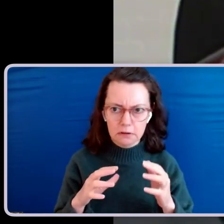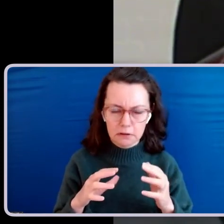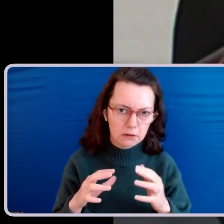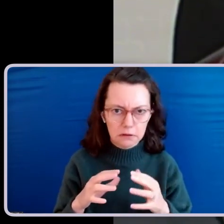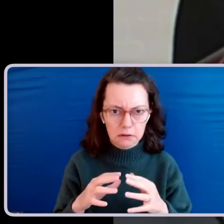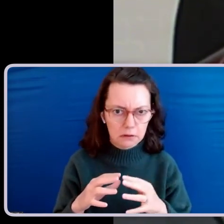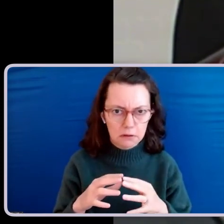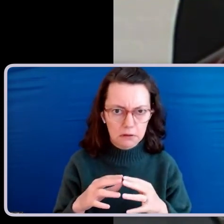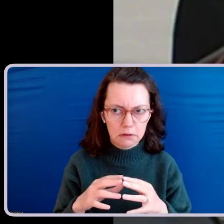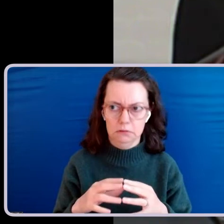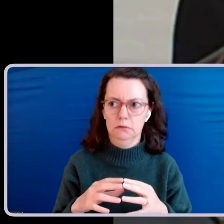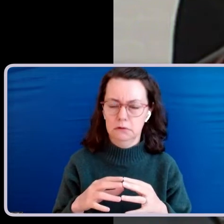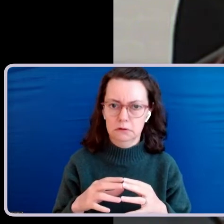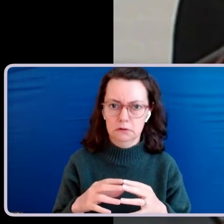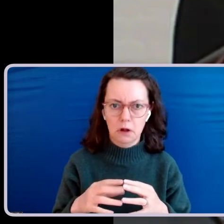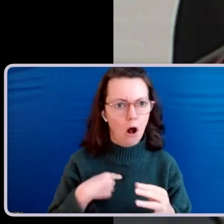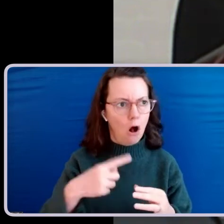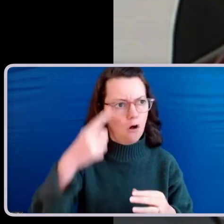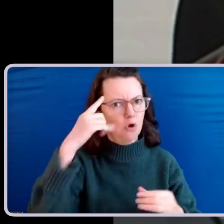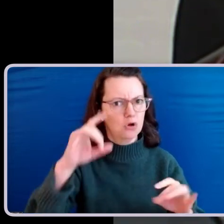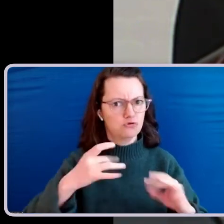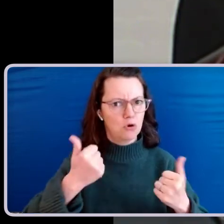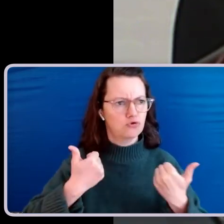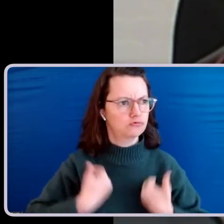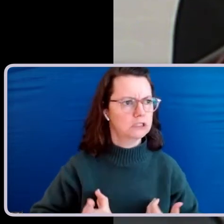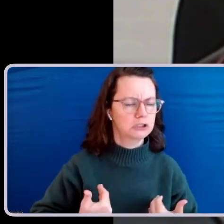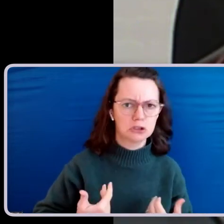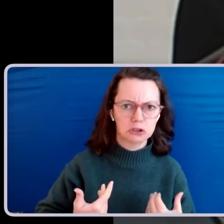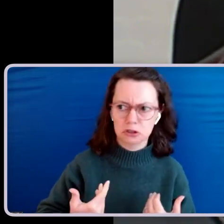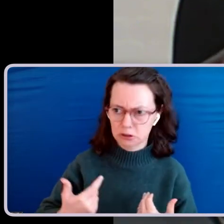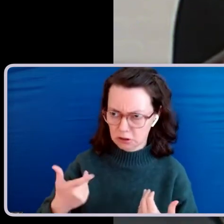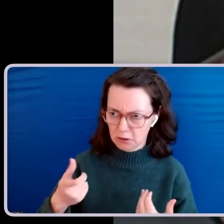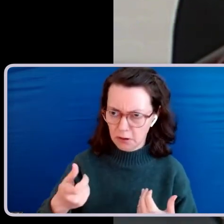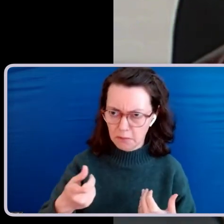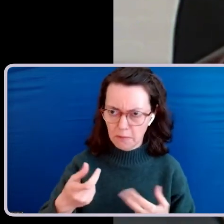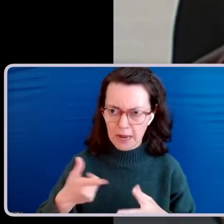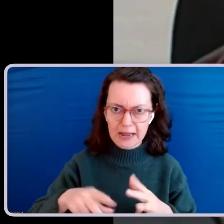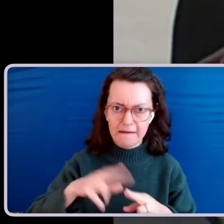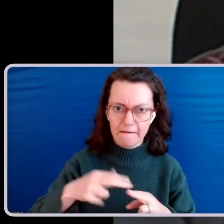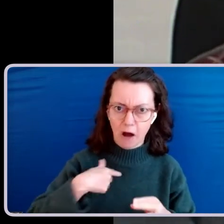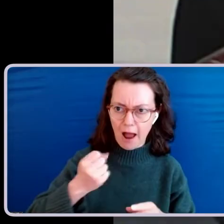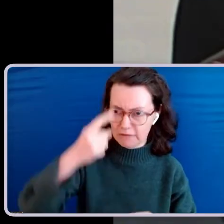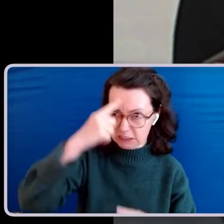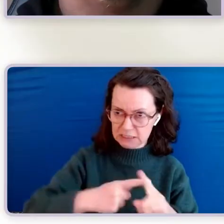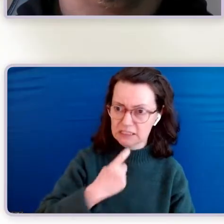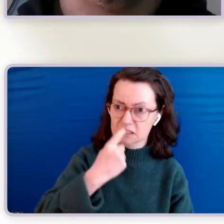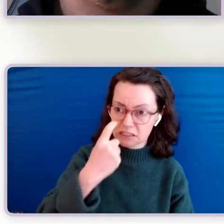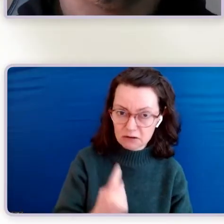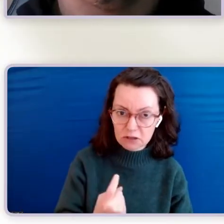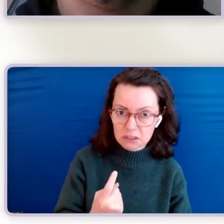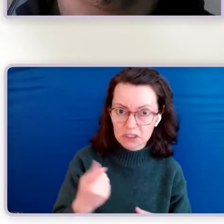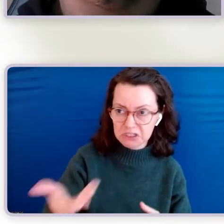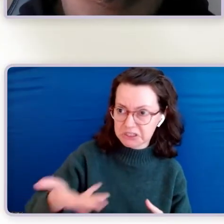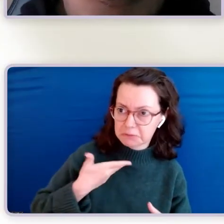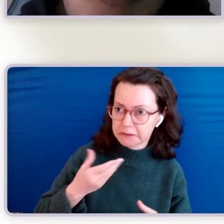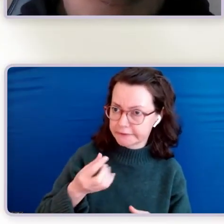threadbare our safety net can be for people, particularly with severe chronic illness. So does anyone want to chime in,